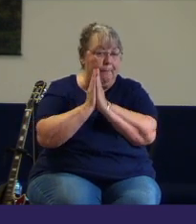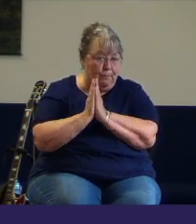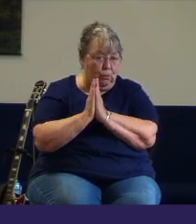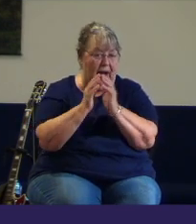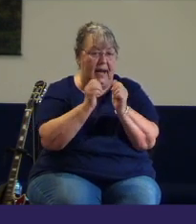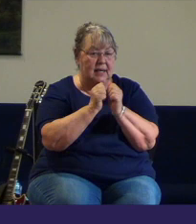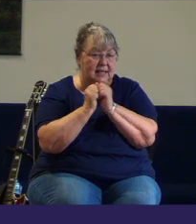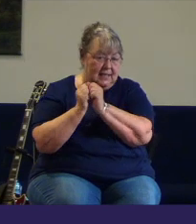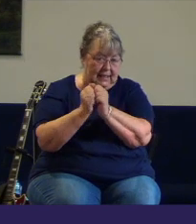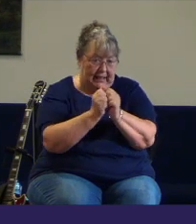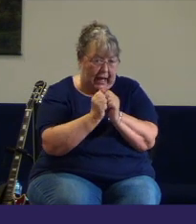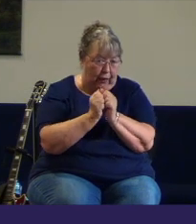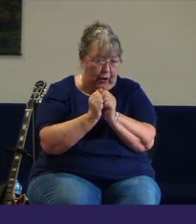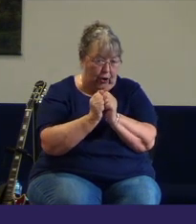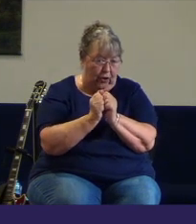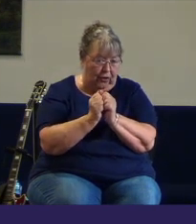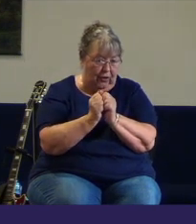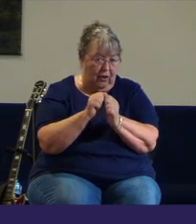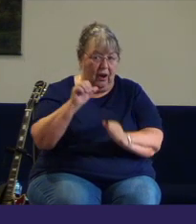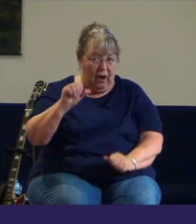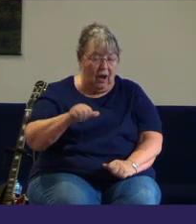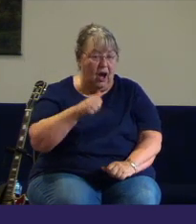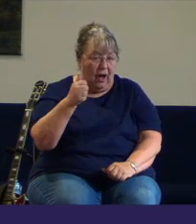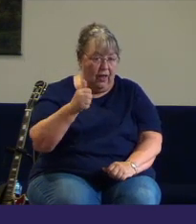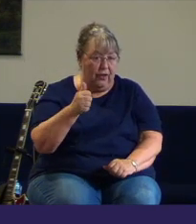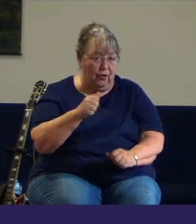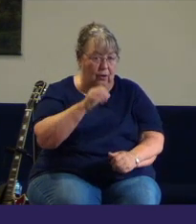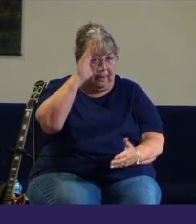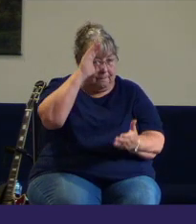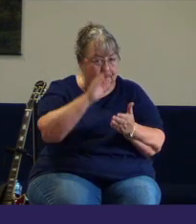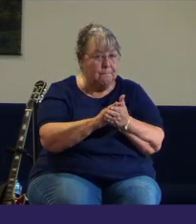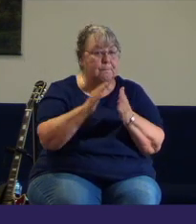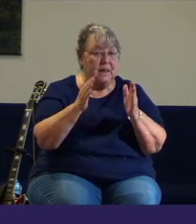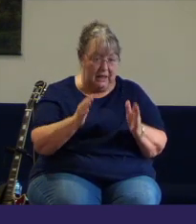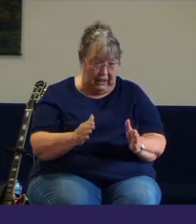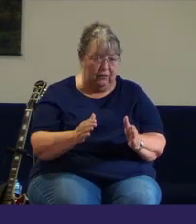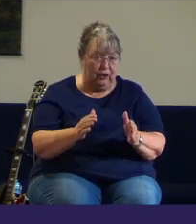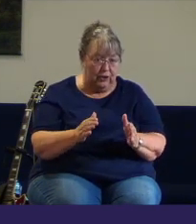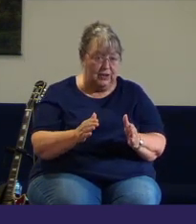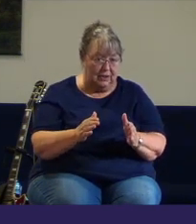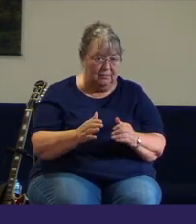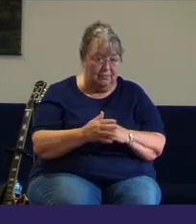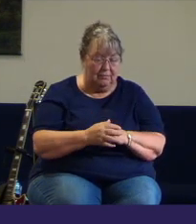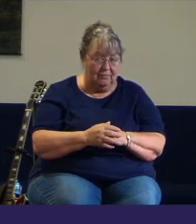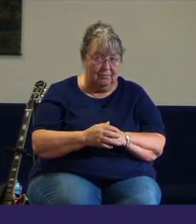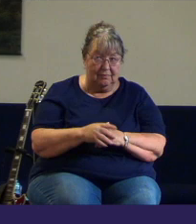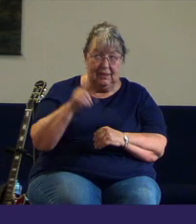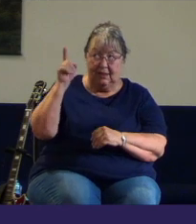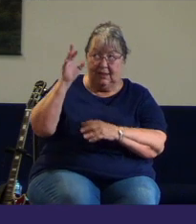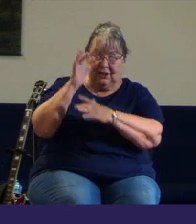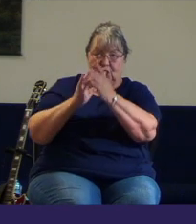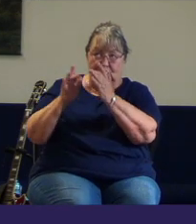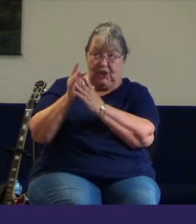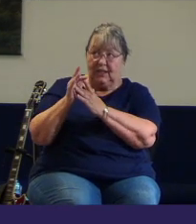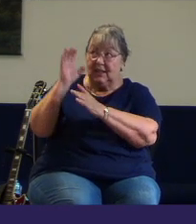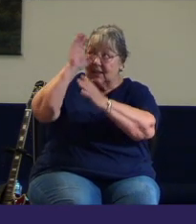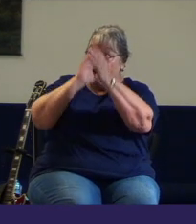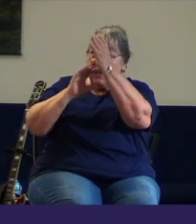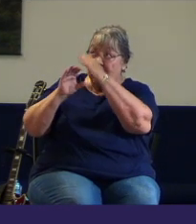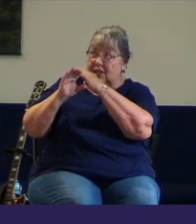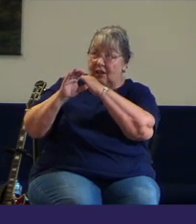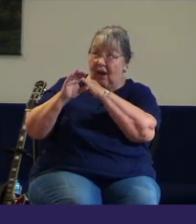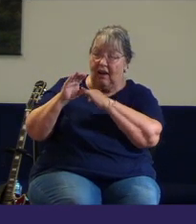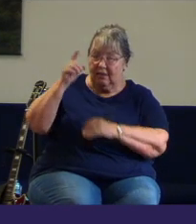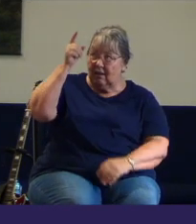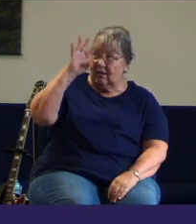own hearts. And so Jesus prayed. He was a man of prayer. He was a man that sought the face of God. And so because